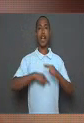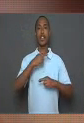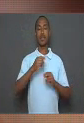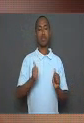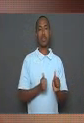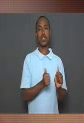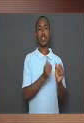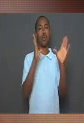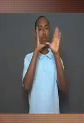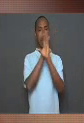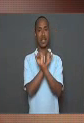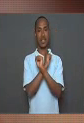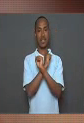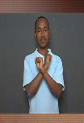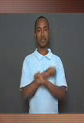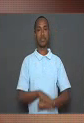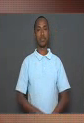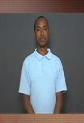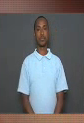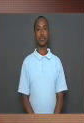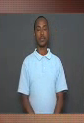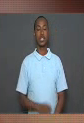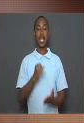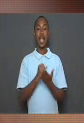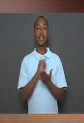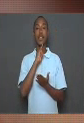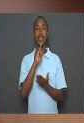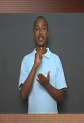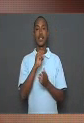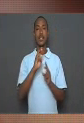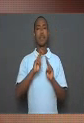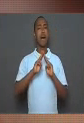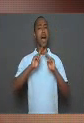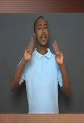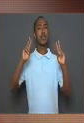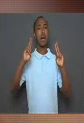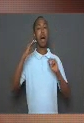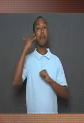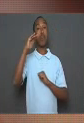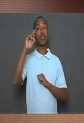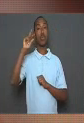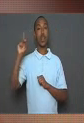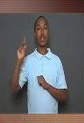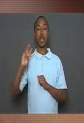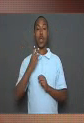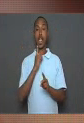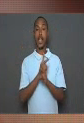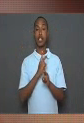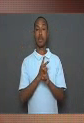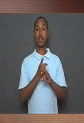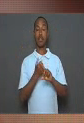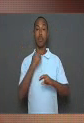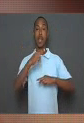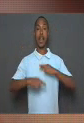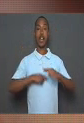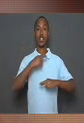proceeds completely. It is the maximum amount of product we expect from a